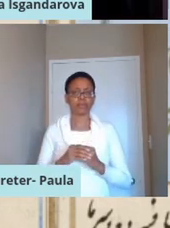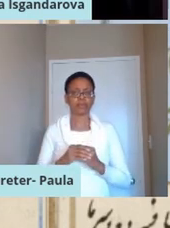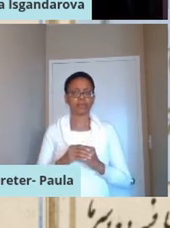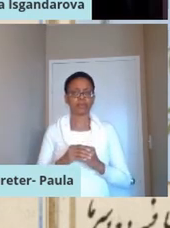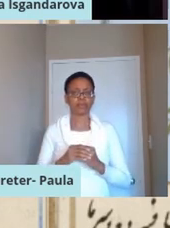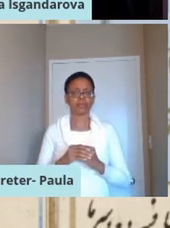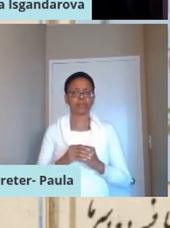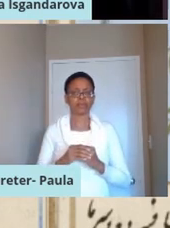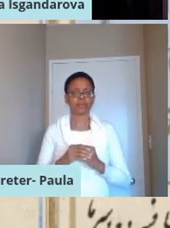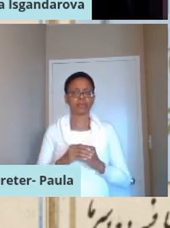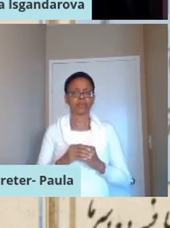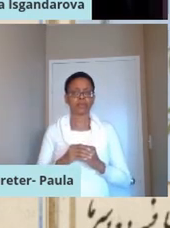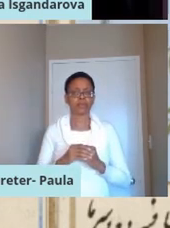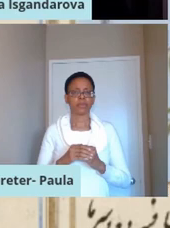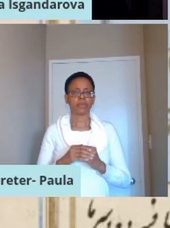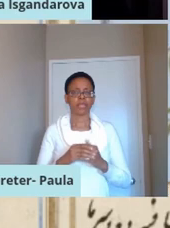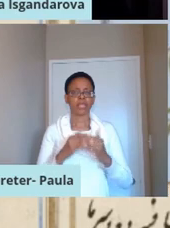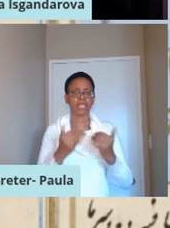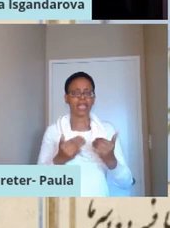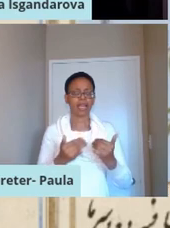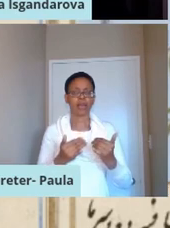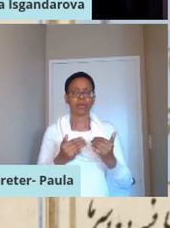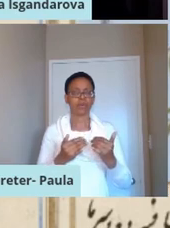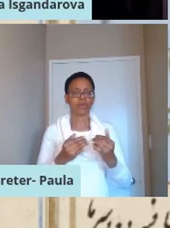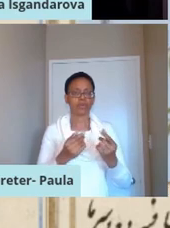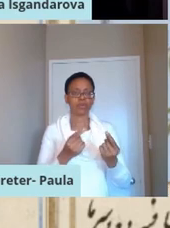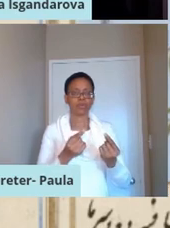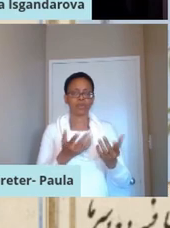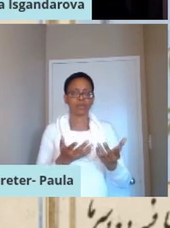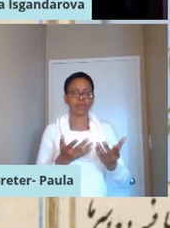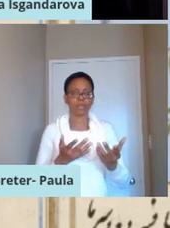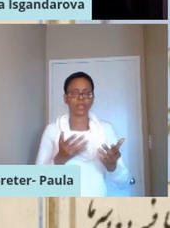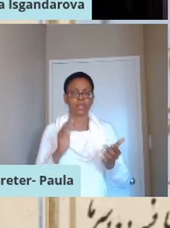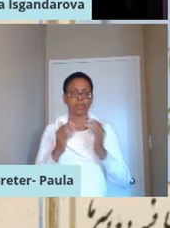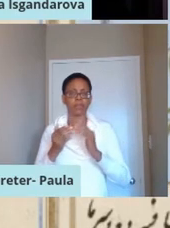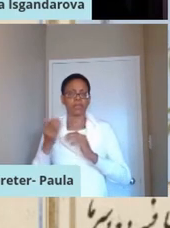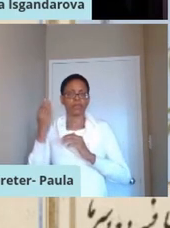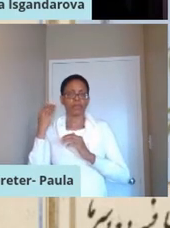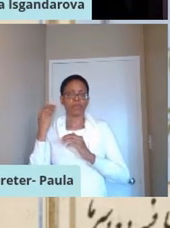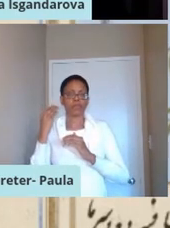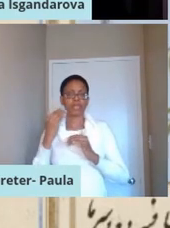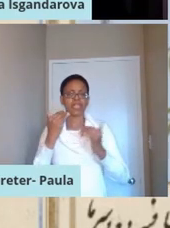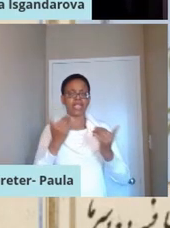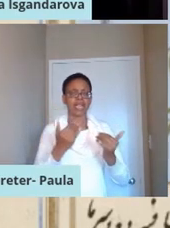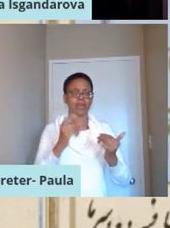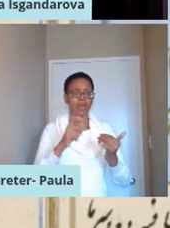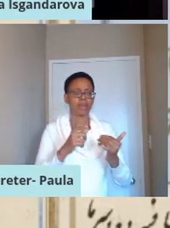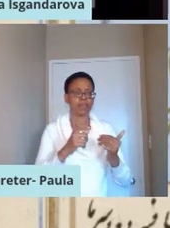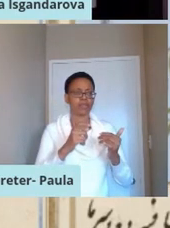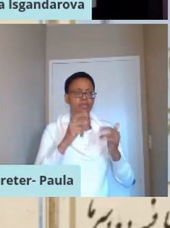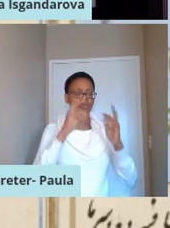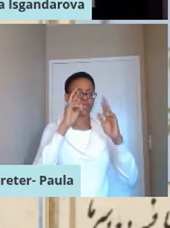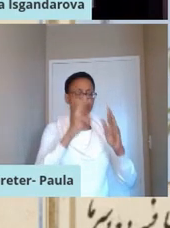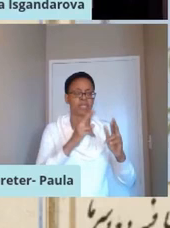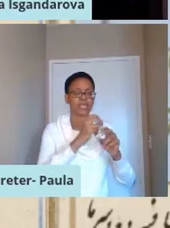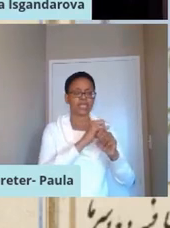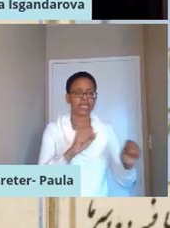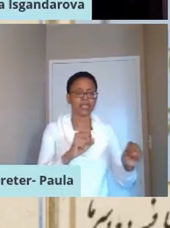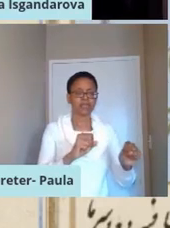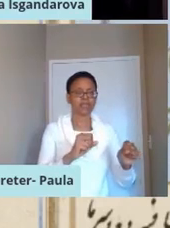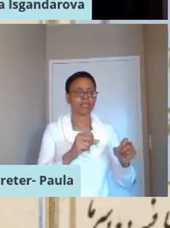practices during the times like this, while respecting the safety of ours, our families, friends, and